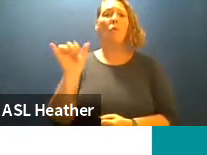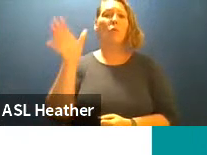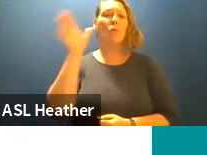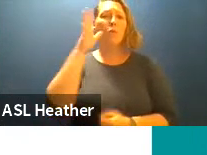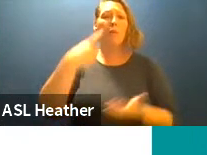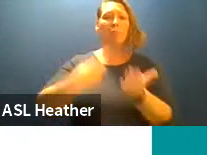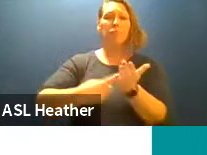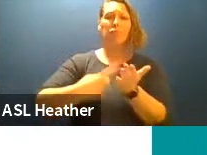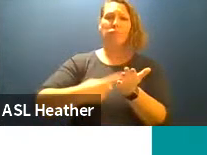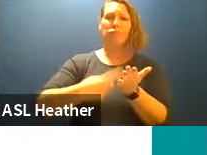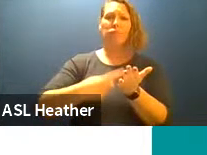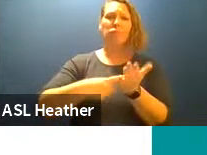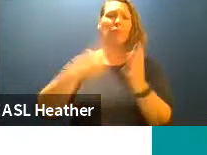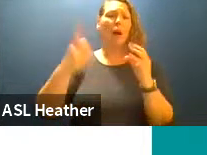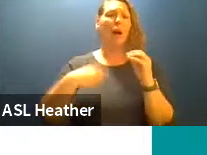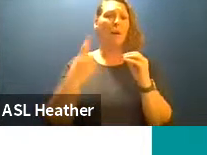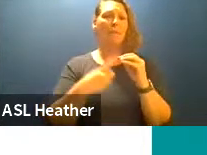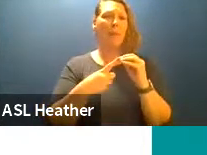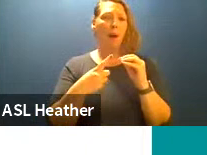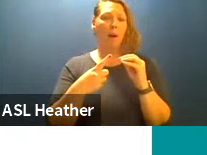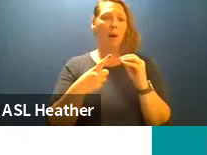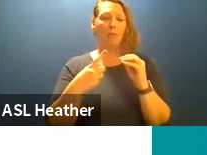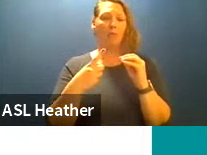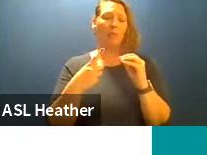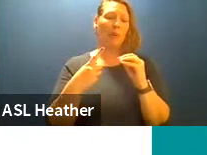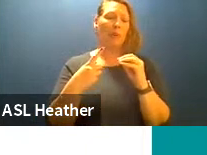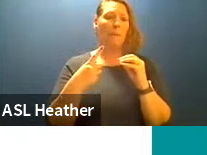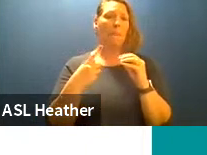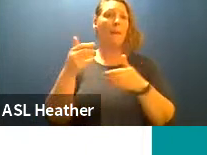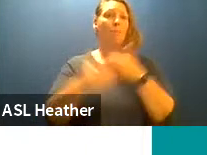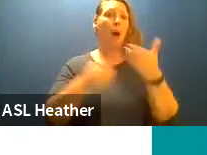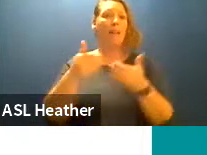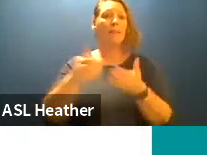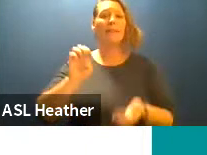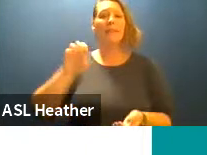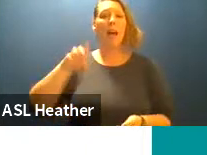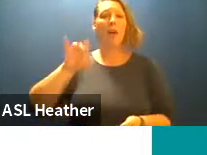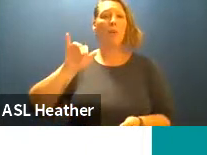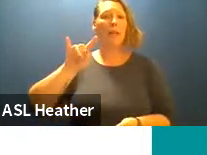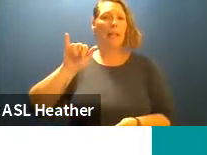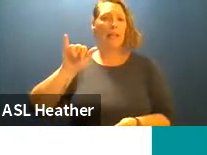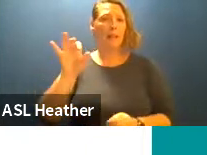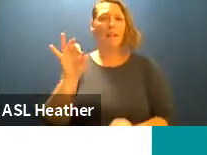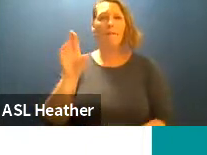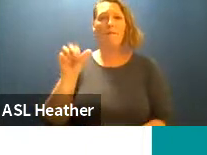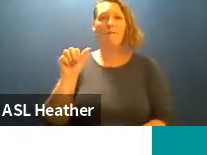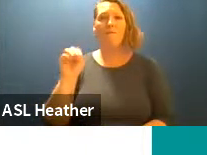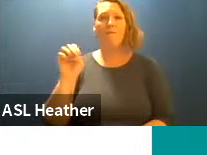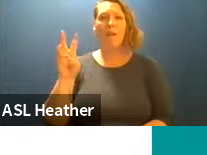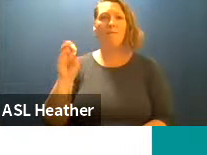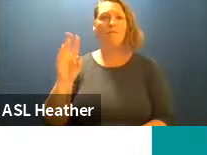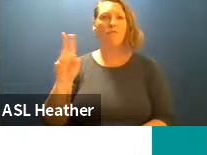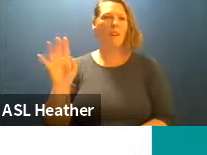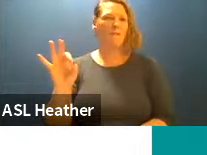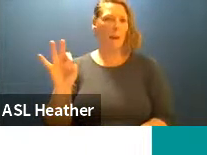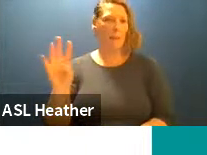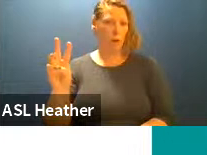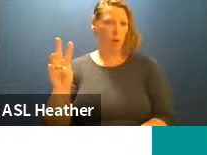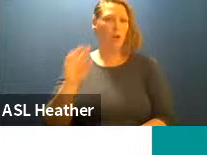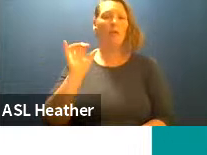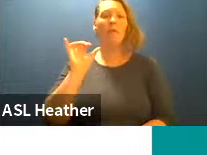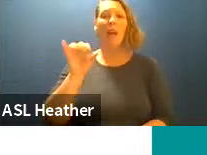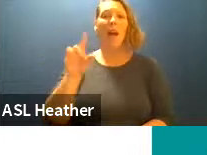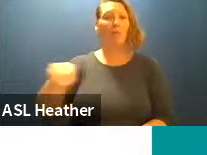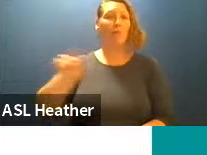them about the progress on the equity framework that some of you have been